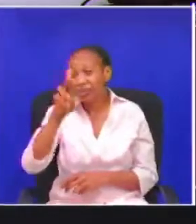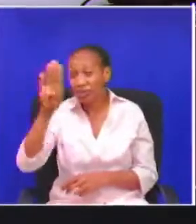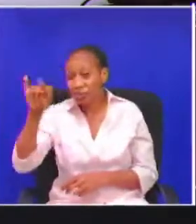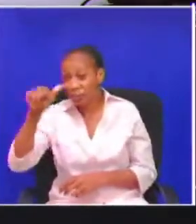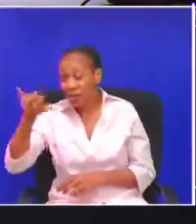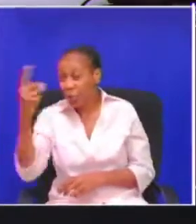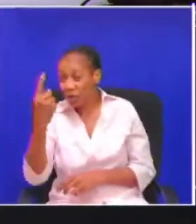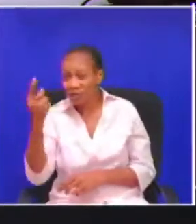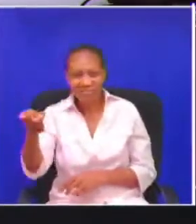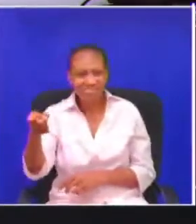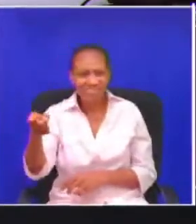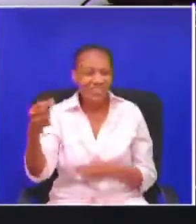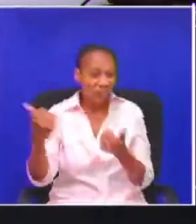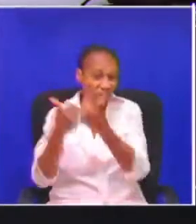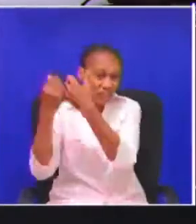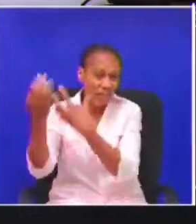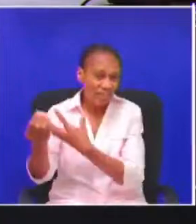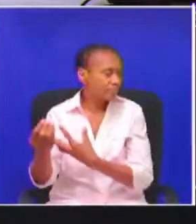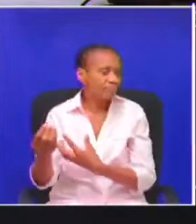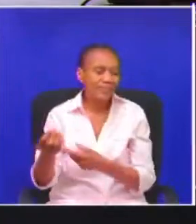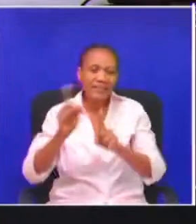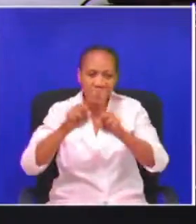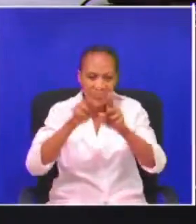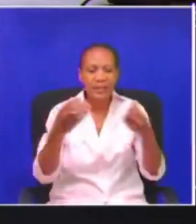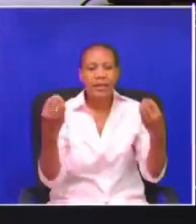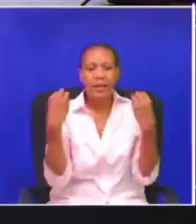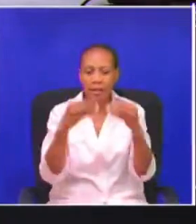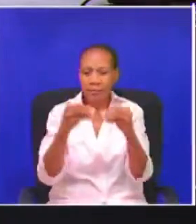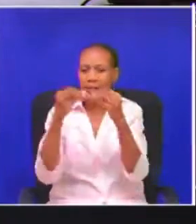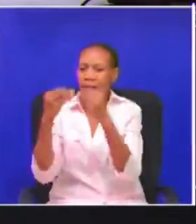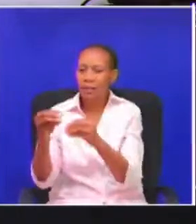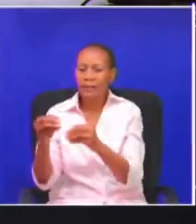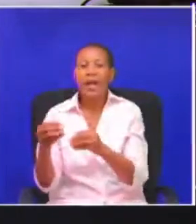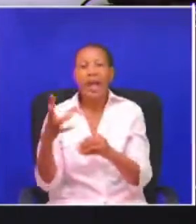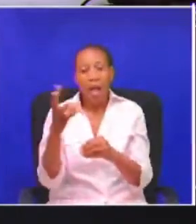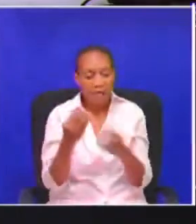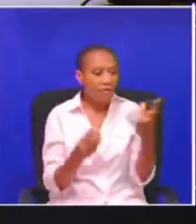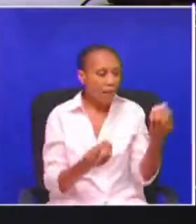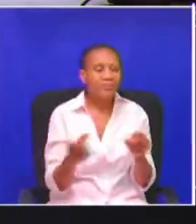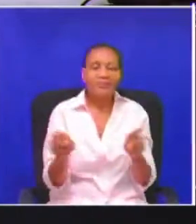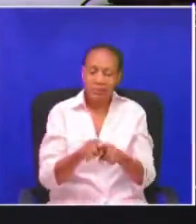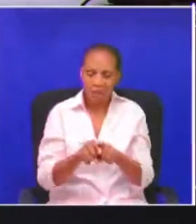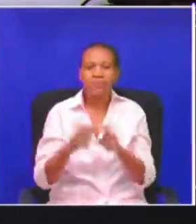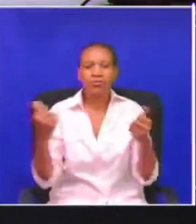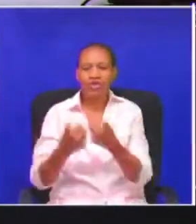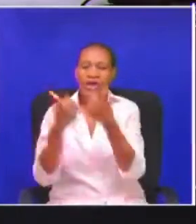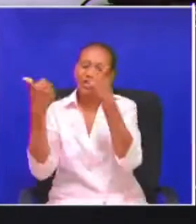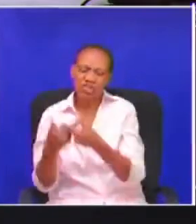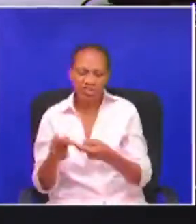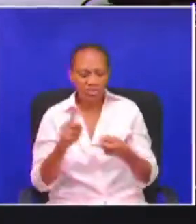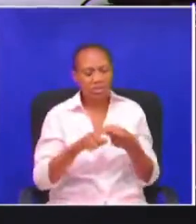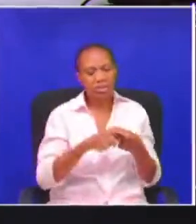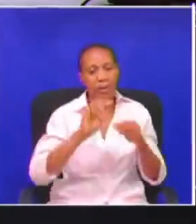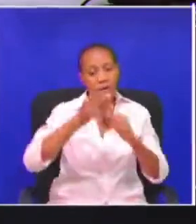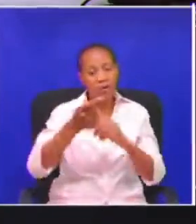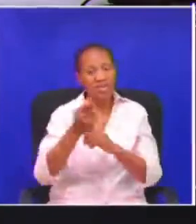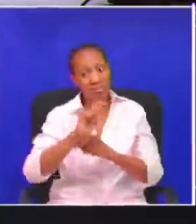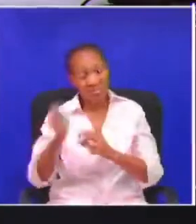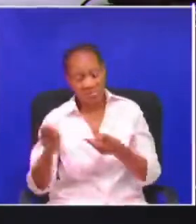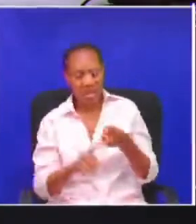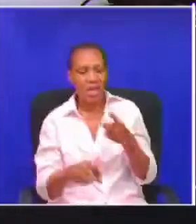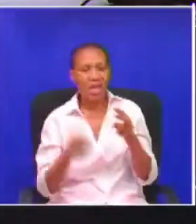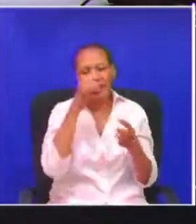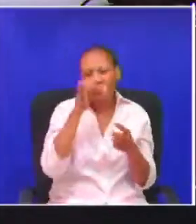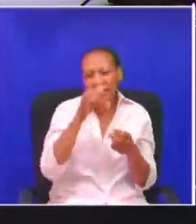number of companies in that complex that have faced challenges of extortion, challenges of criminality, and